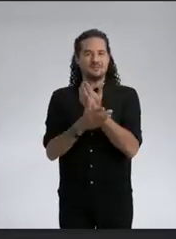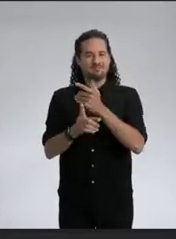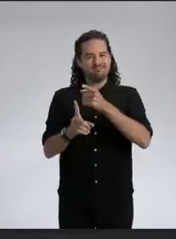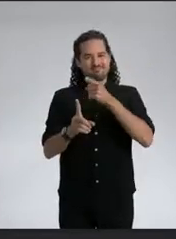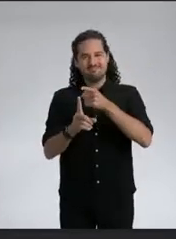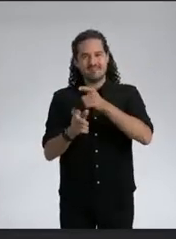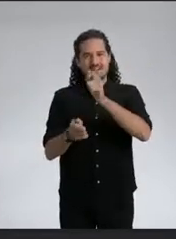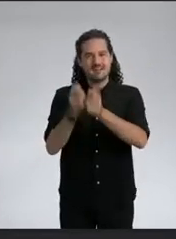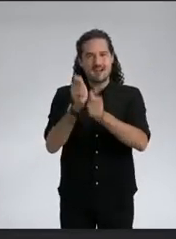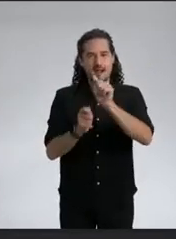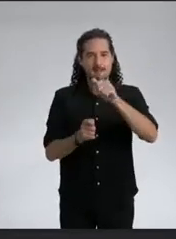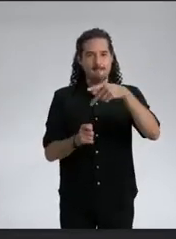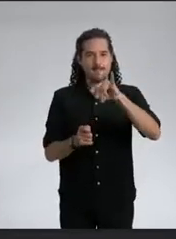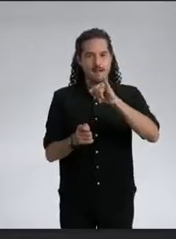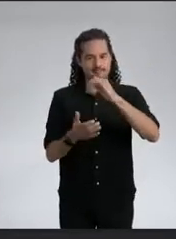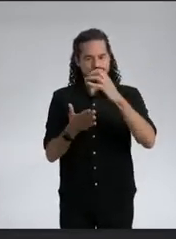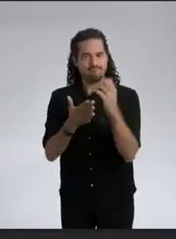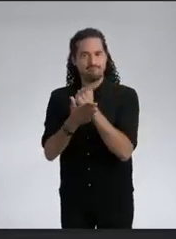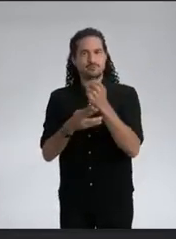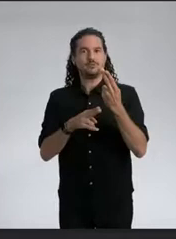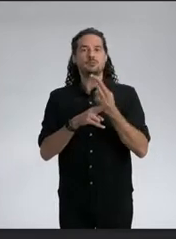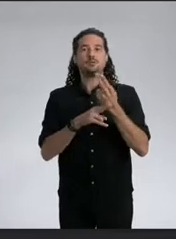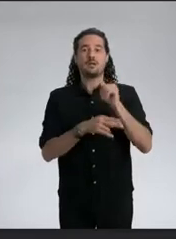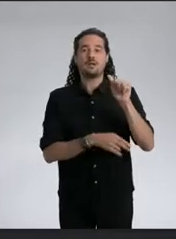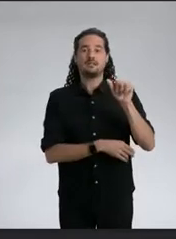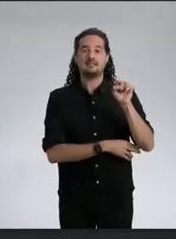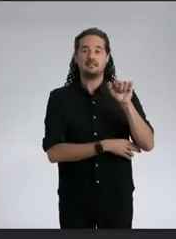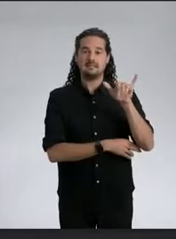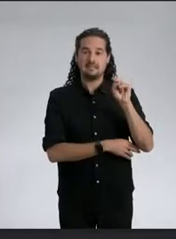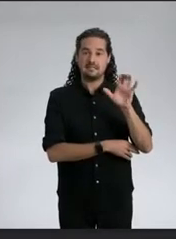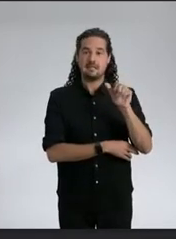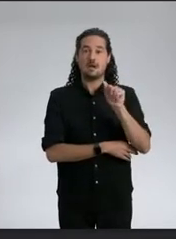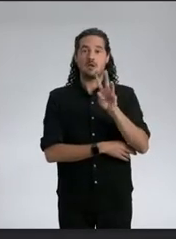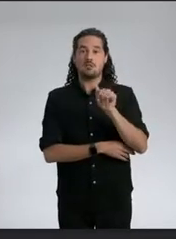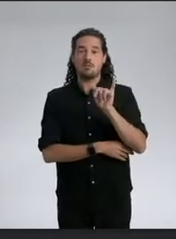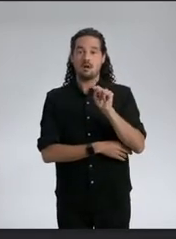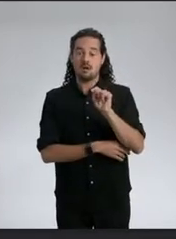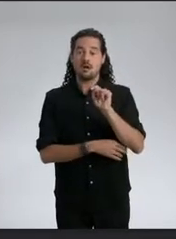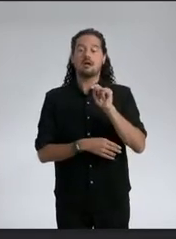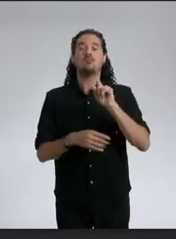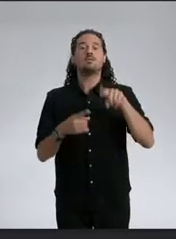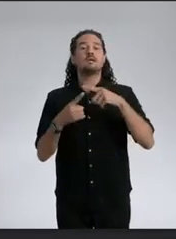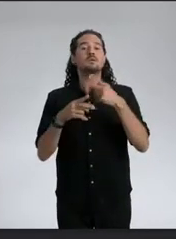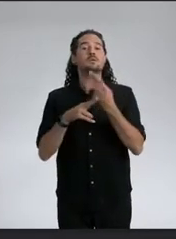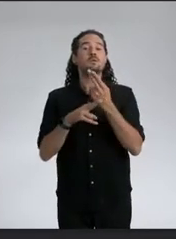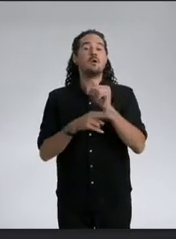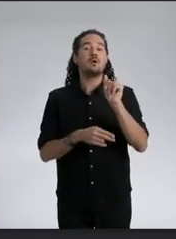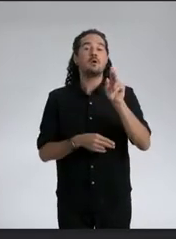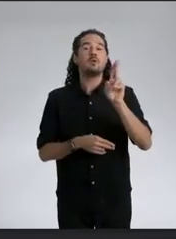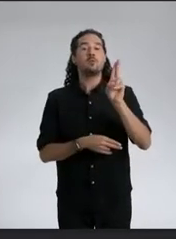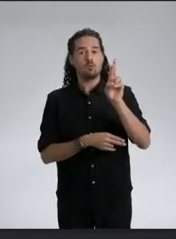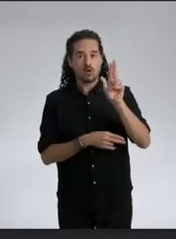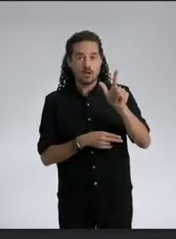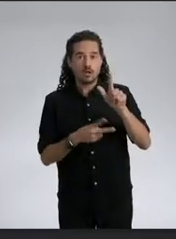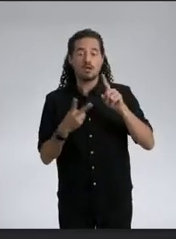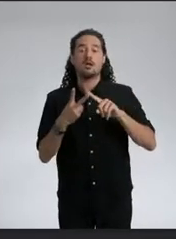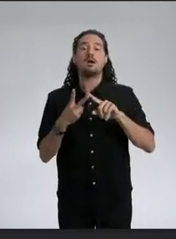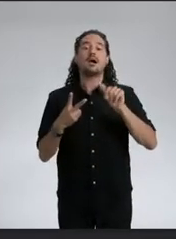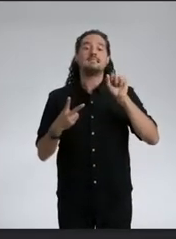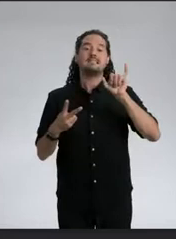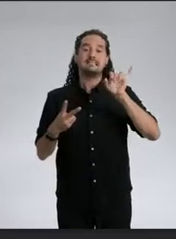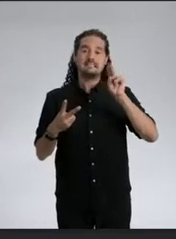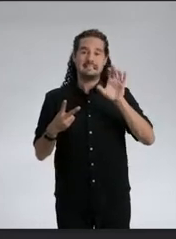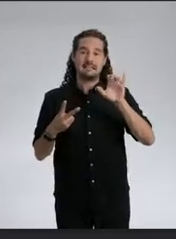take advantage of async await for when you work with URLs, when you're doing asynchronous I/O, and we even added support